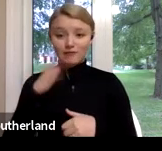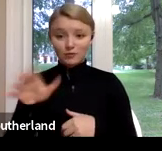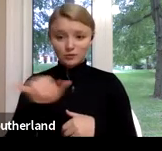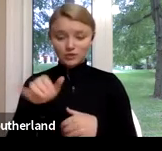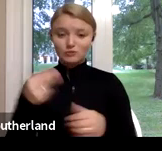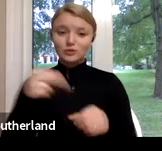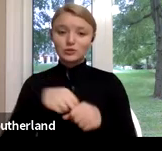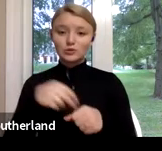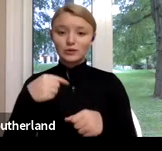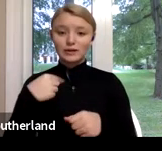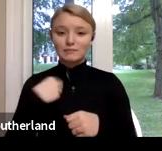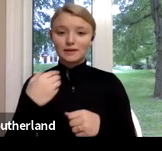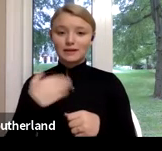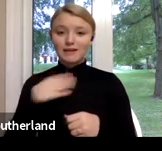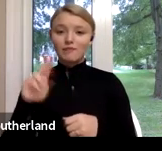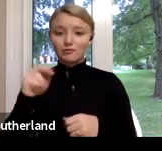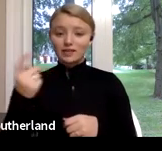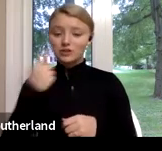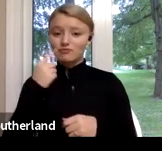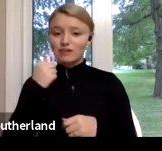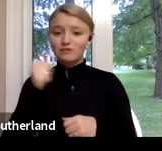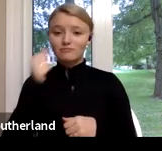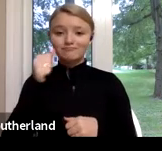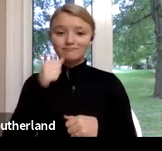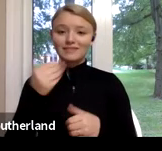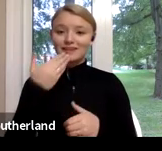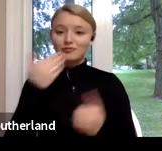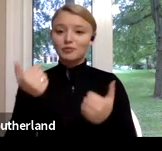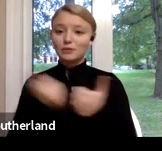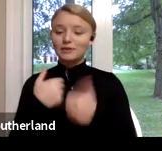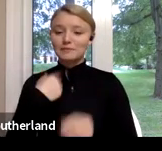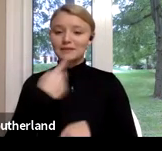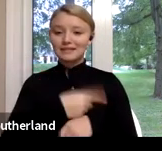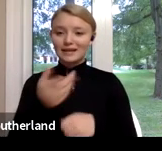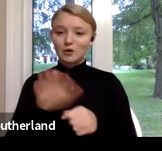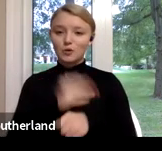having Ningxia Red on a daily basis. Thanks for being with me today at Whole Foods.